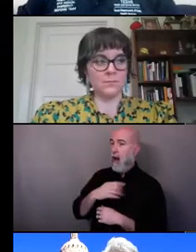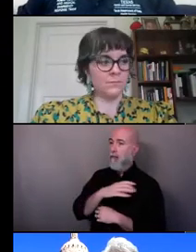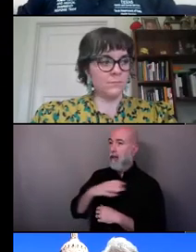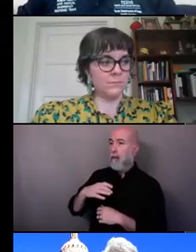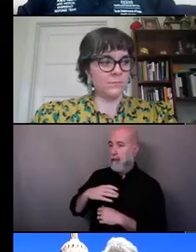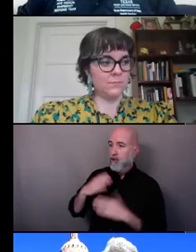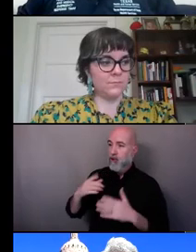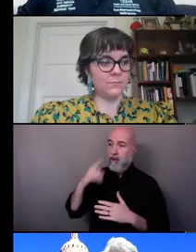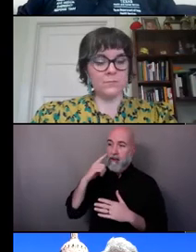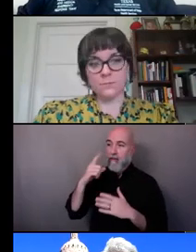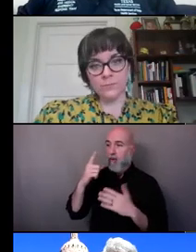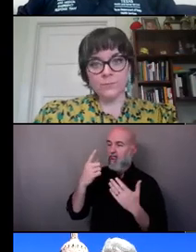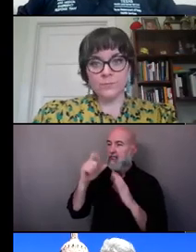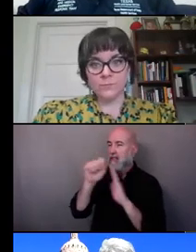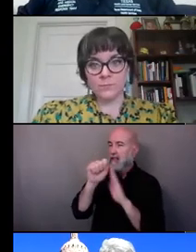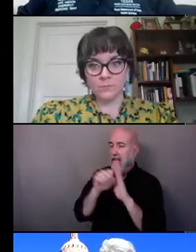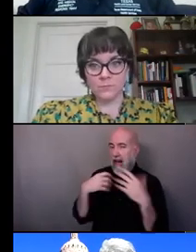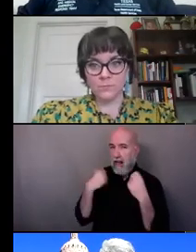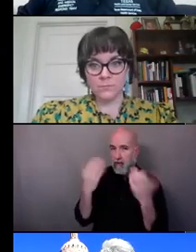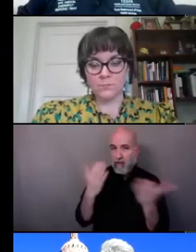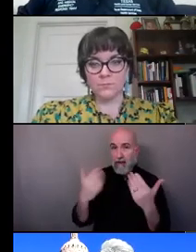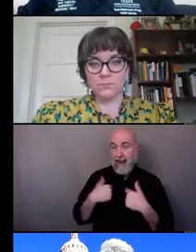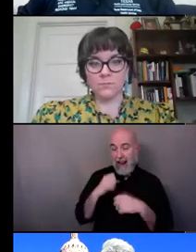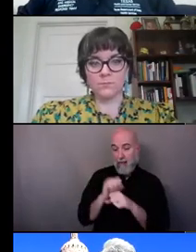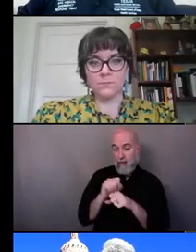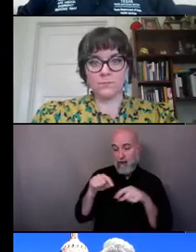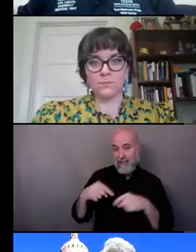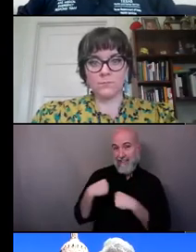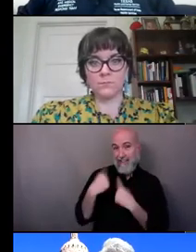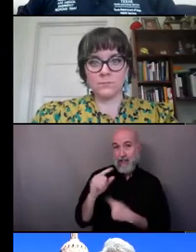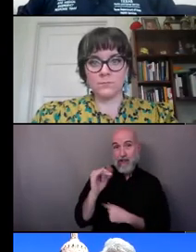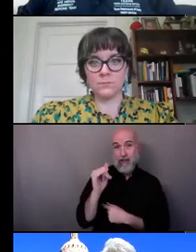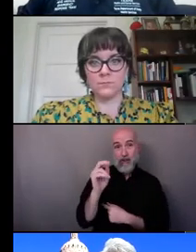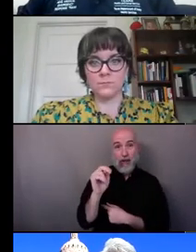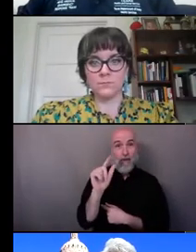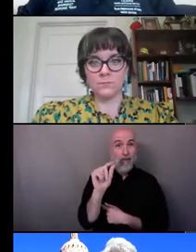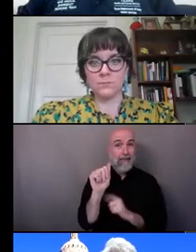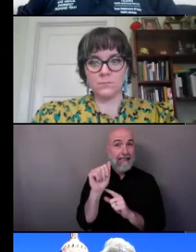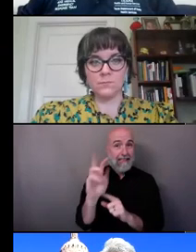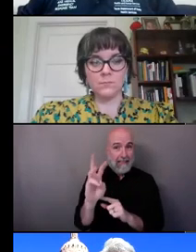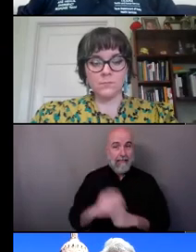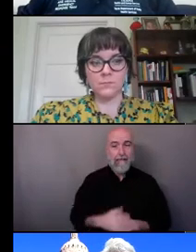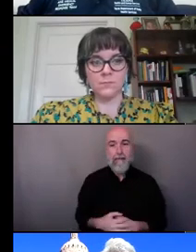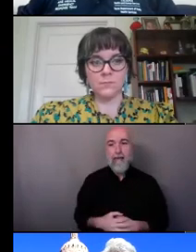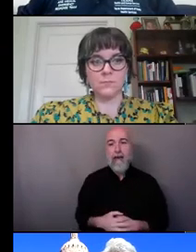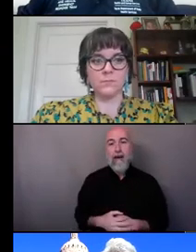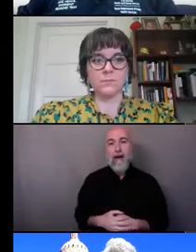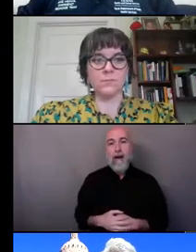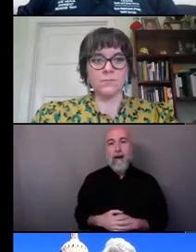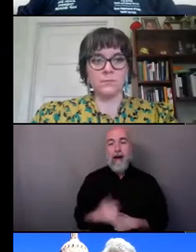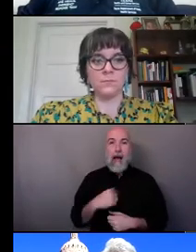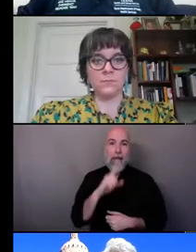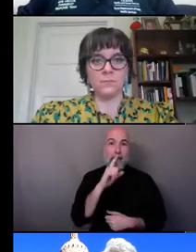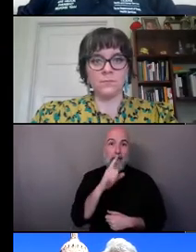State Health Services, and I've been in this position since January of 2016. And I'm sure